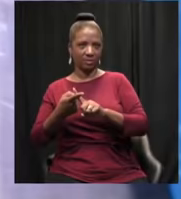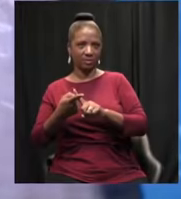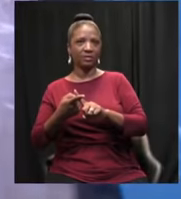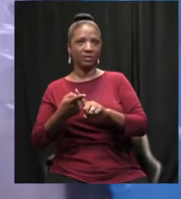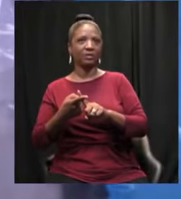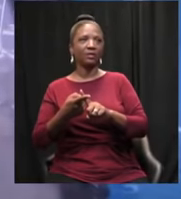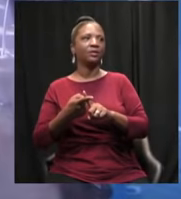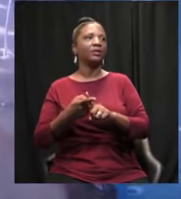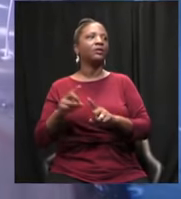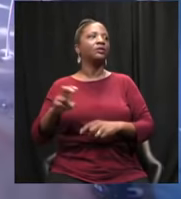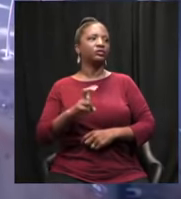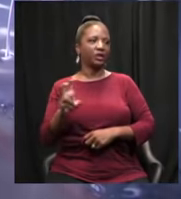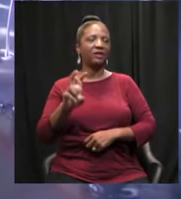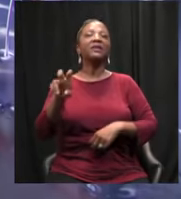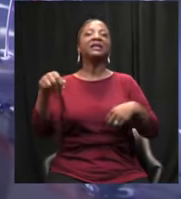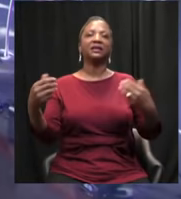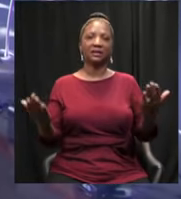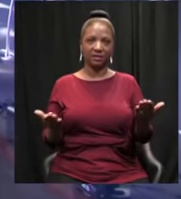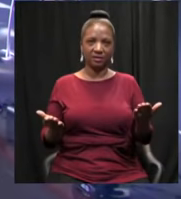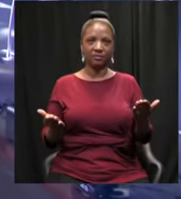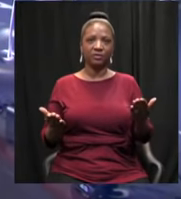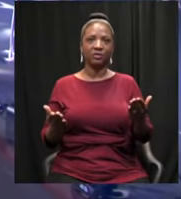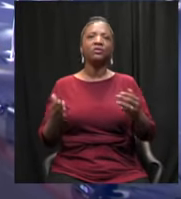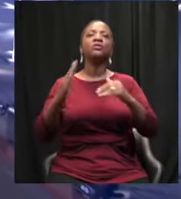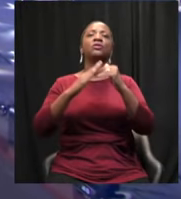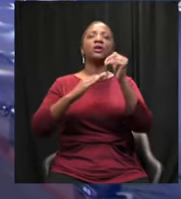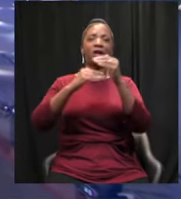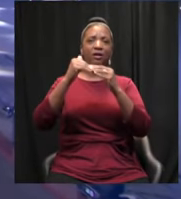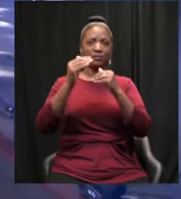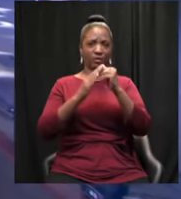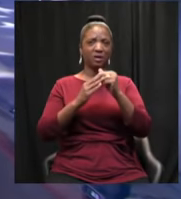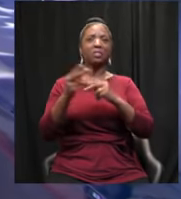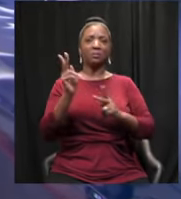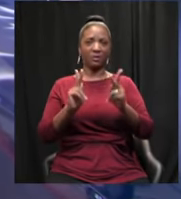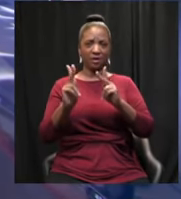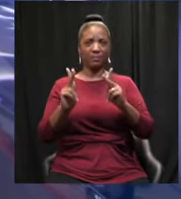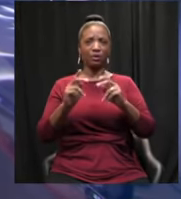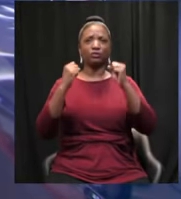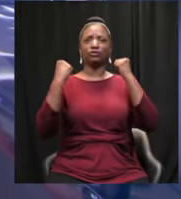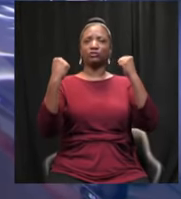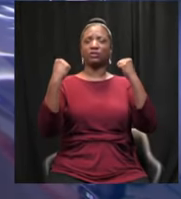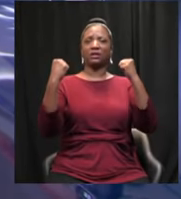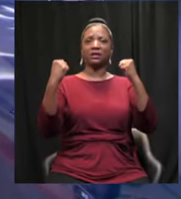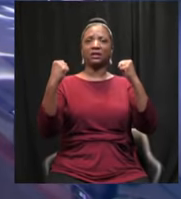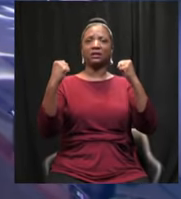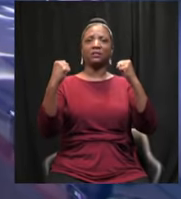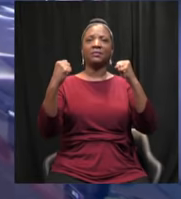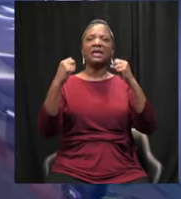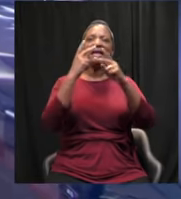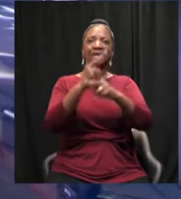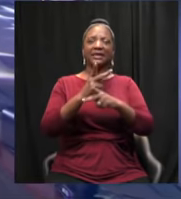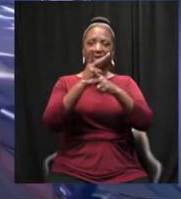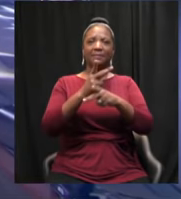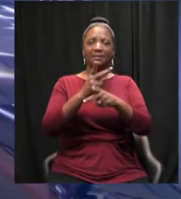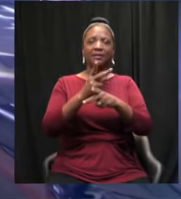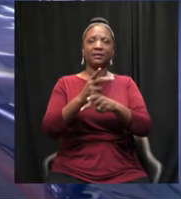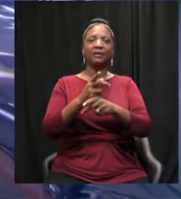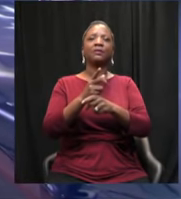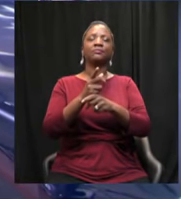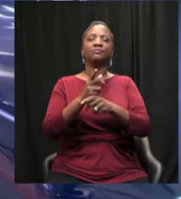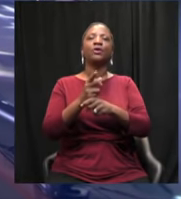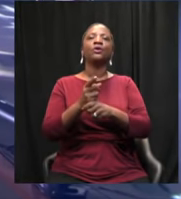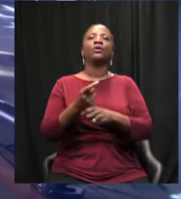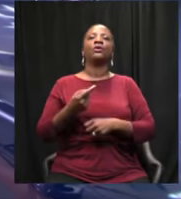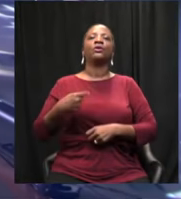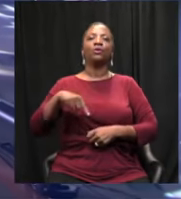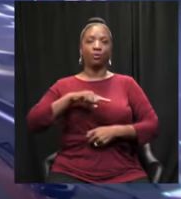even right now, Lord, that you would comfort them, that you would strengthen them, that you would hold them together. We pray for the chaos